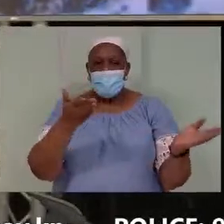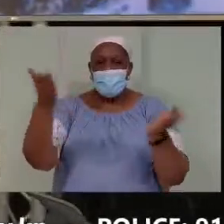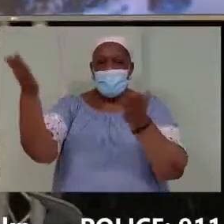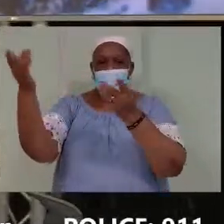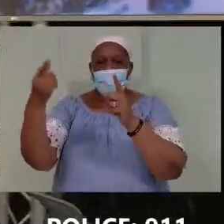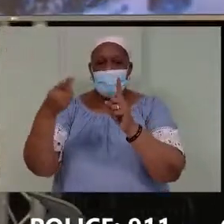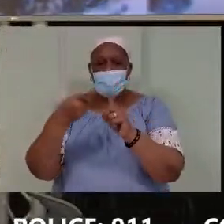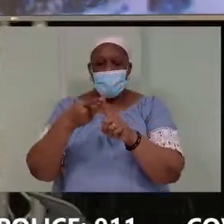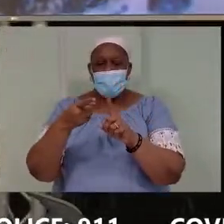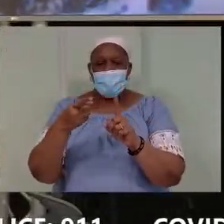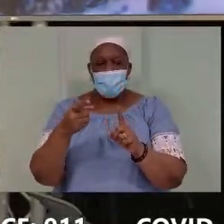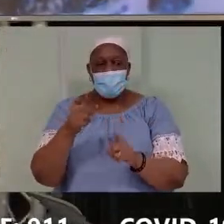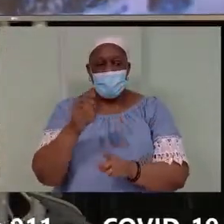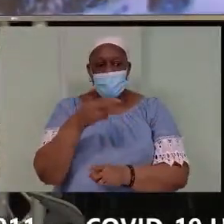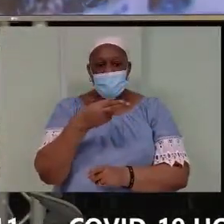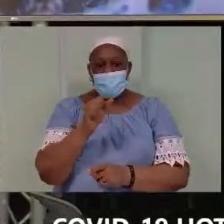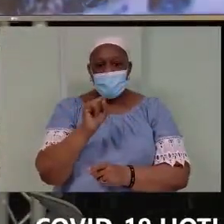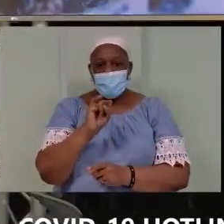The